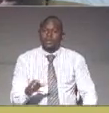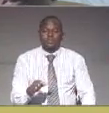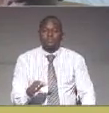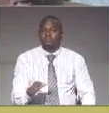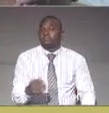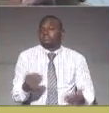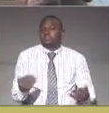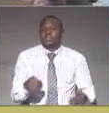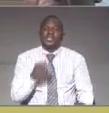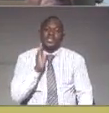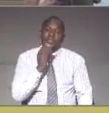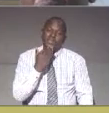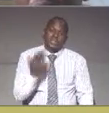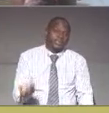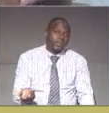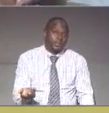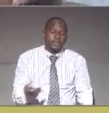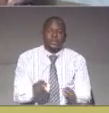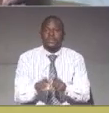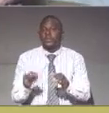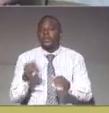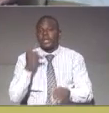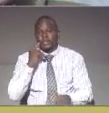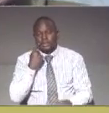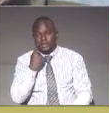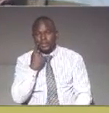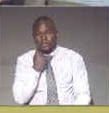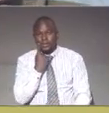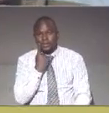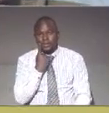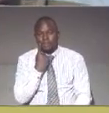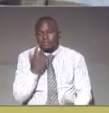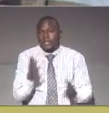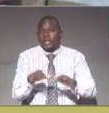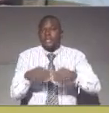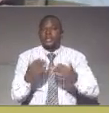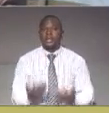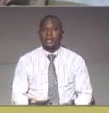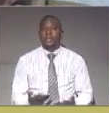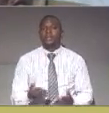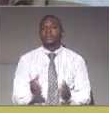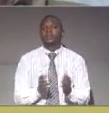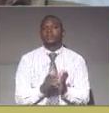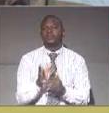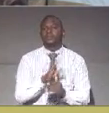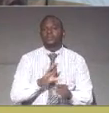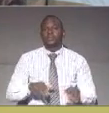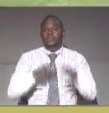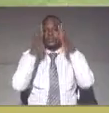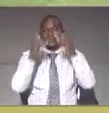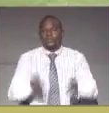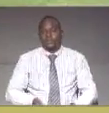blameless, they are innocent, and I think that's how God decided to take